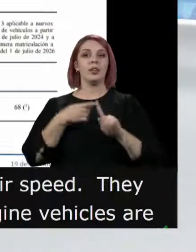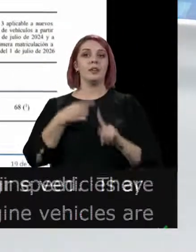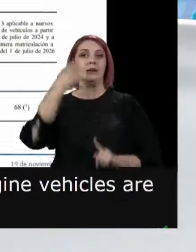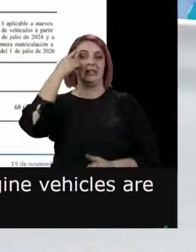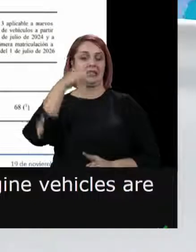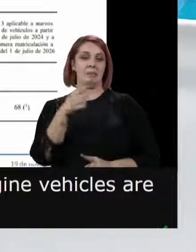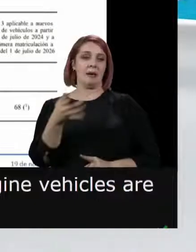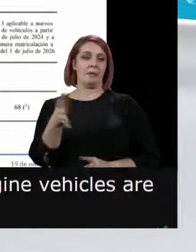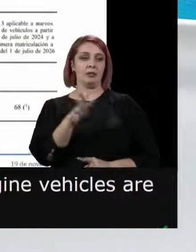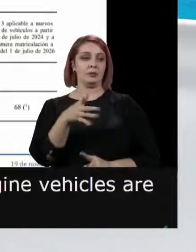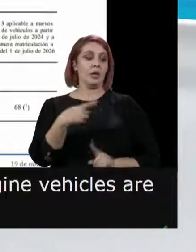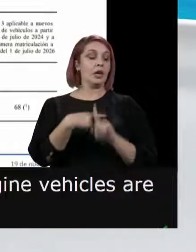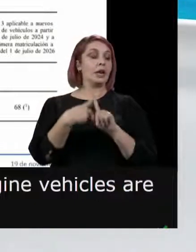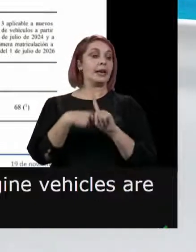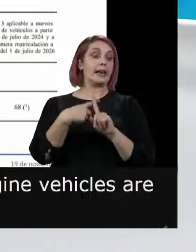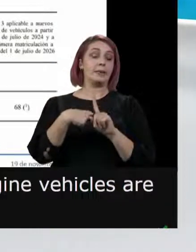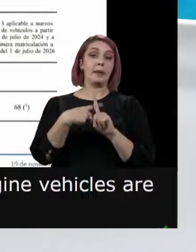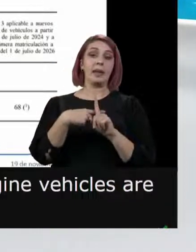And finally,